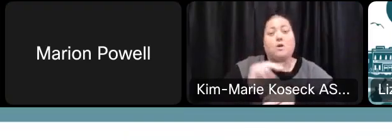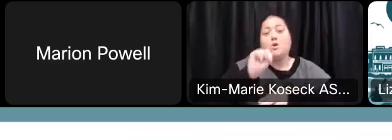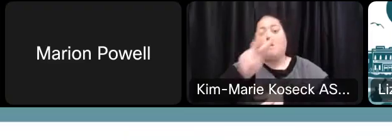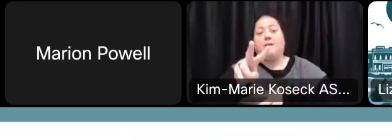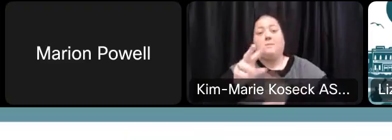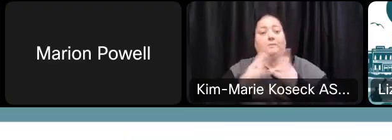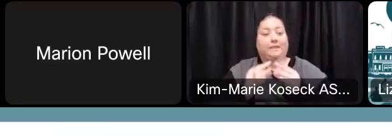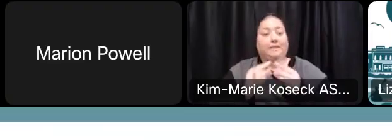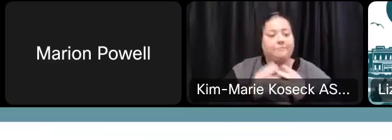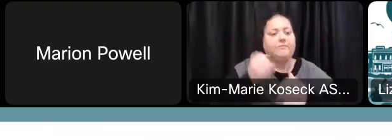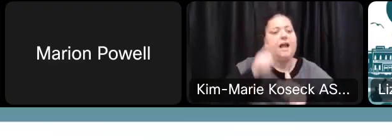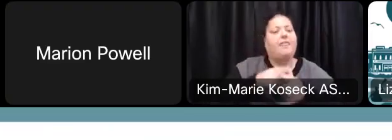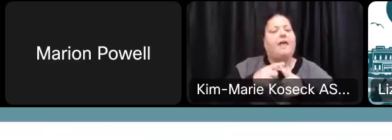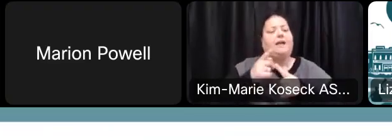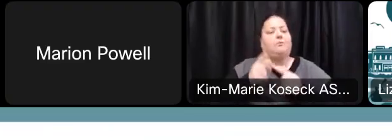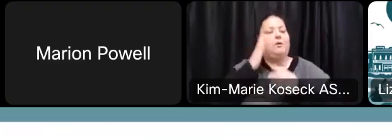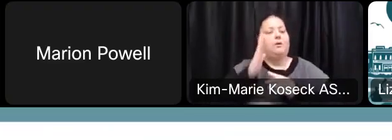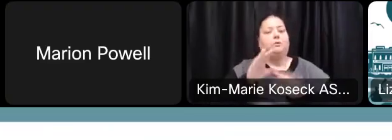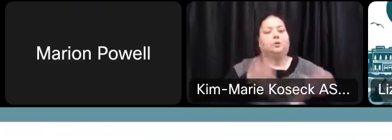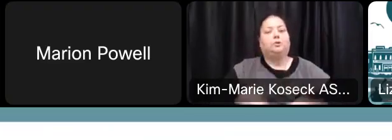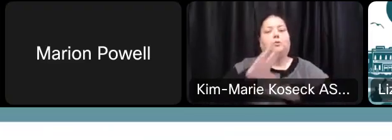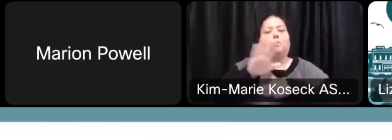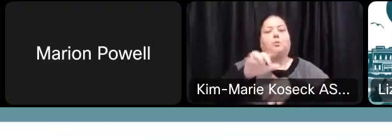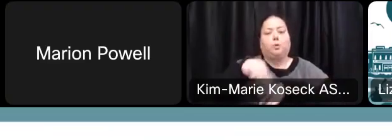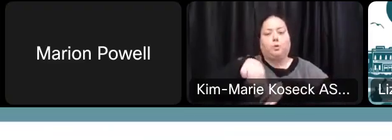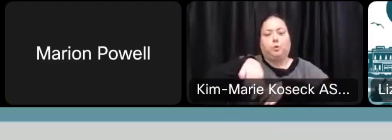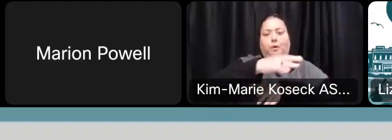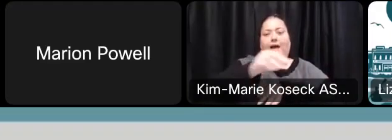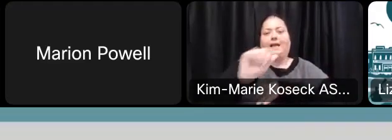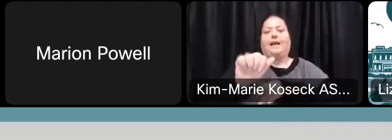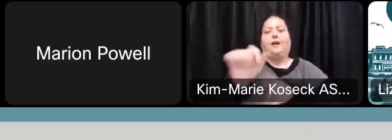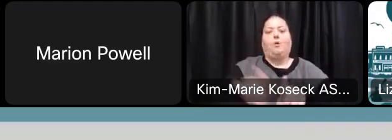have, we'll try and get to as many questions and comments that we can.